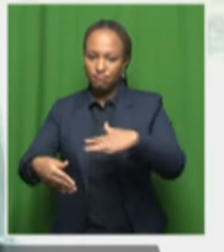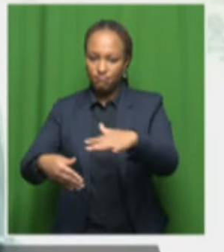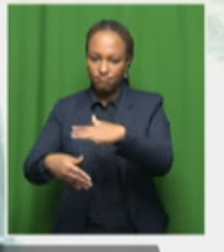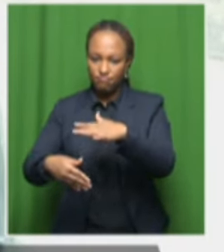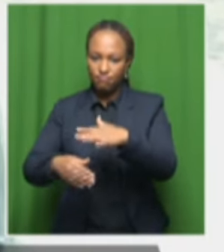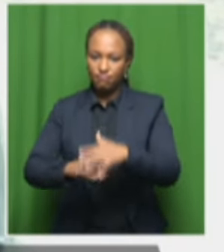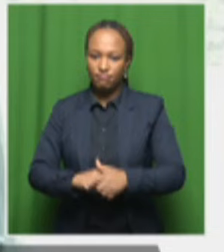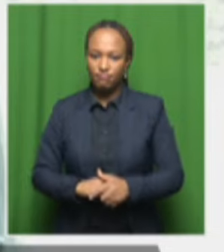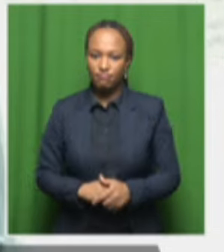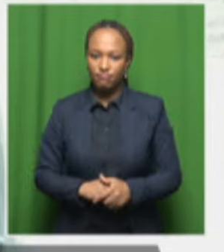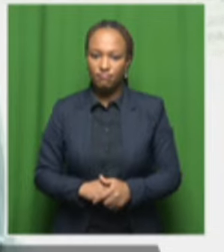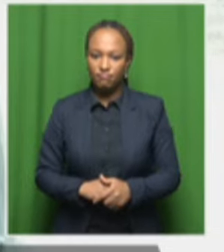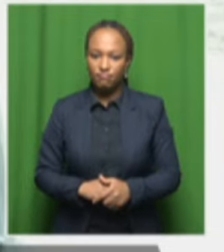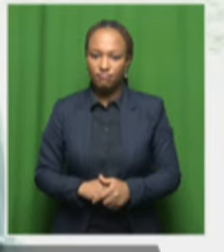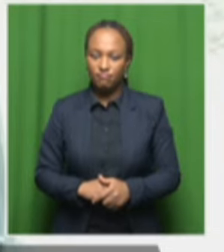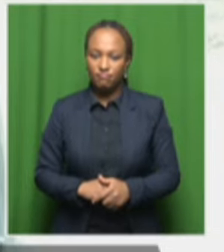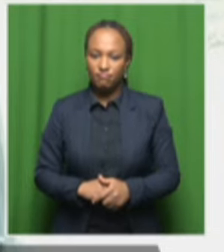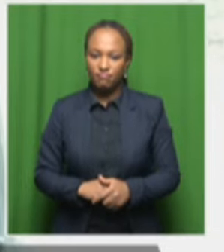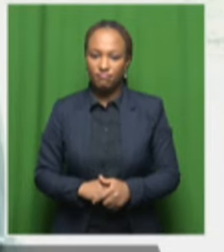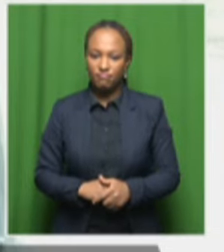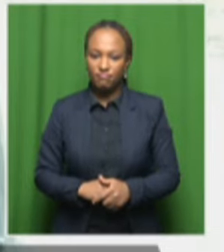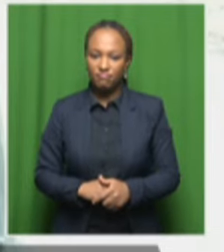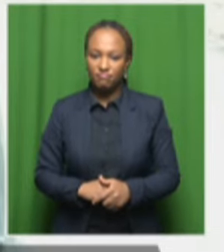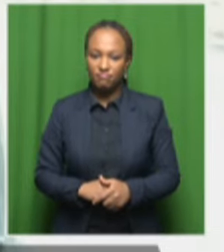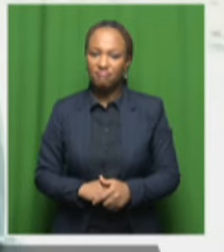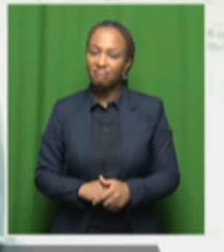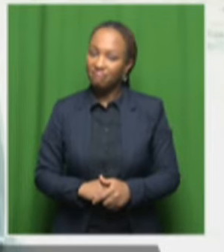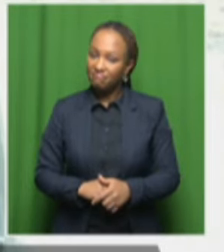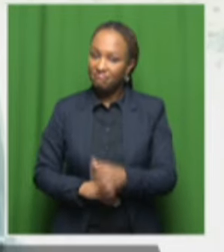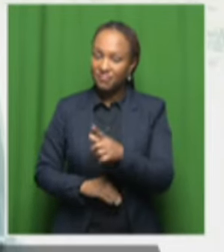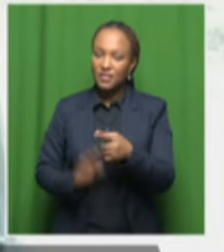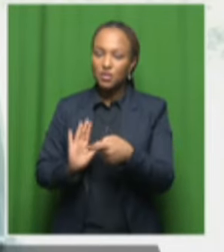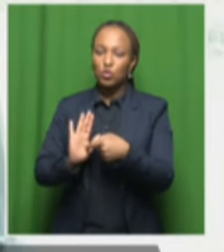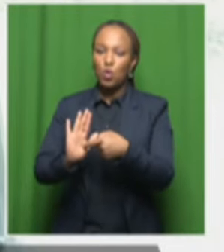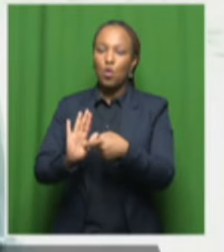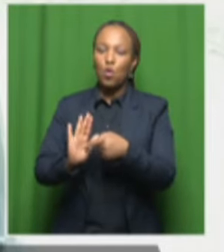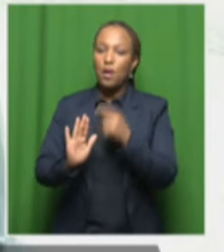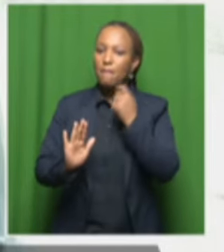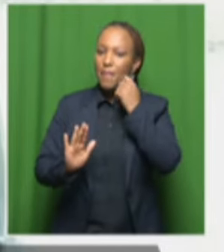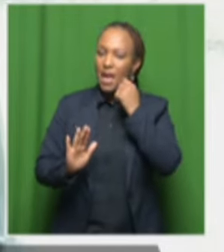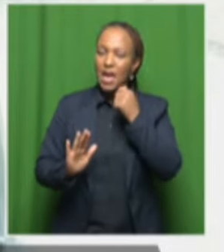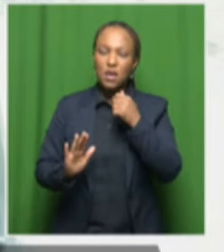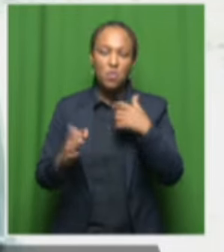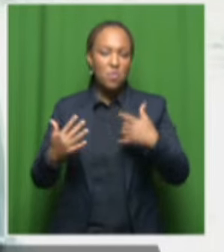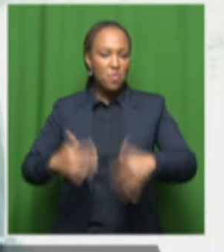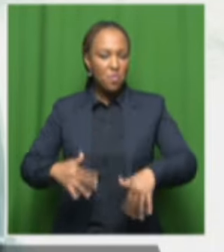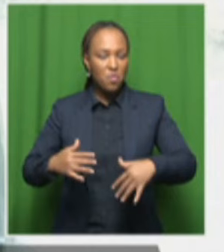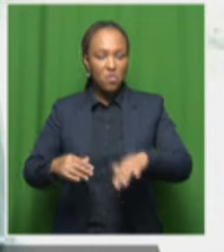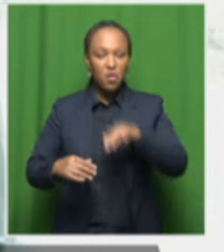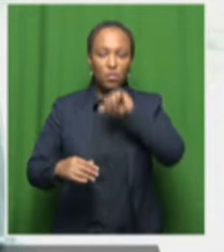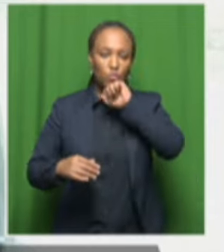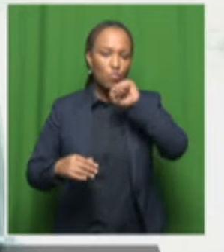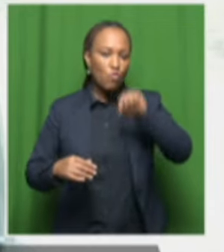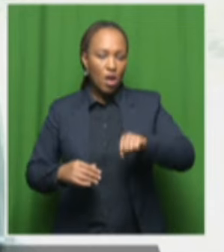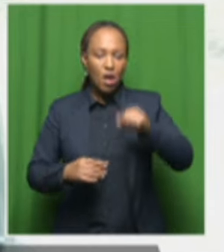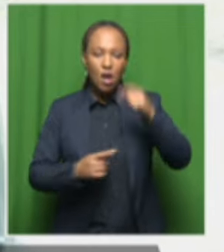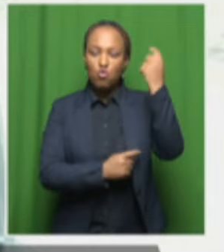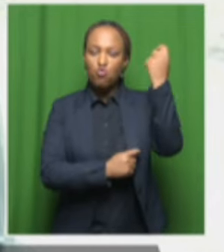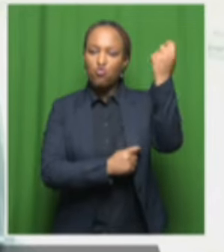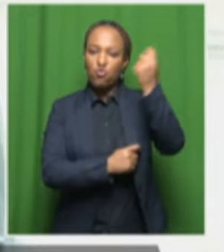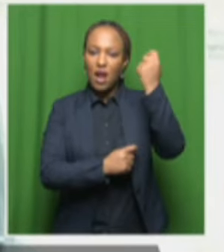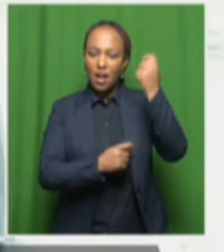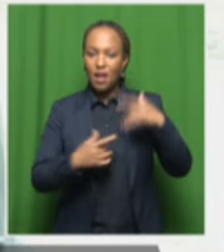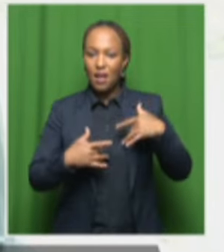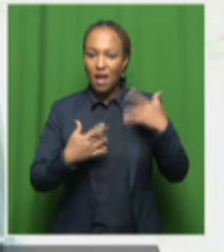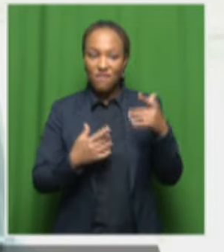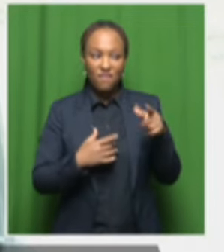So this tells you, however, about the man who loved the rural life, and that's according to Nhlamulo as